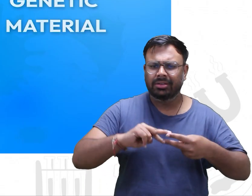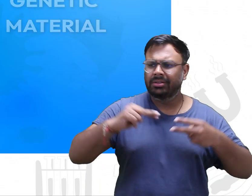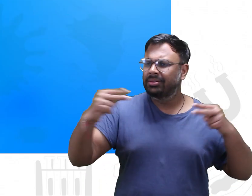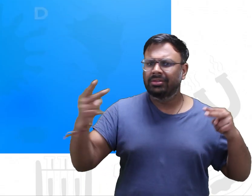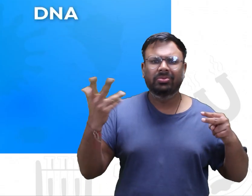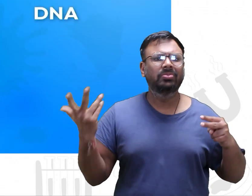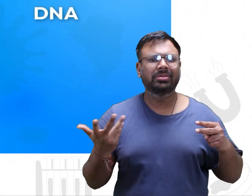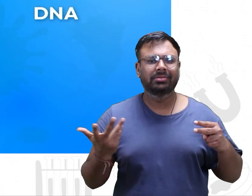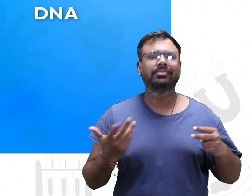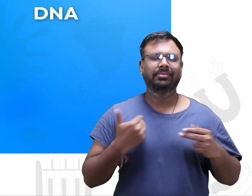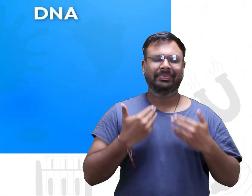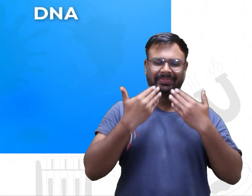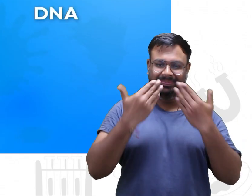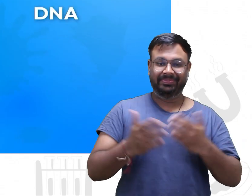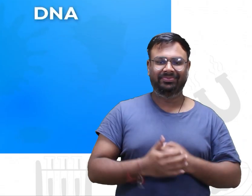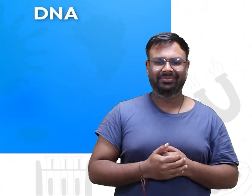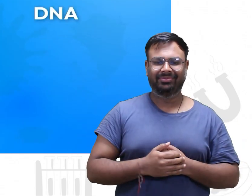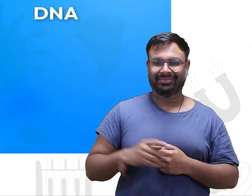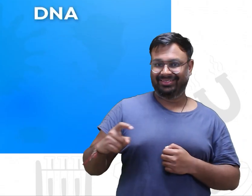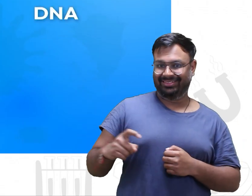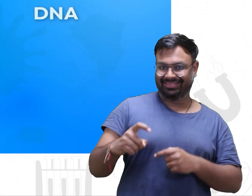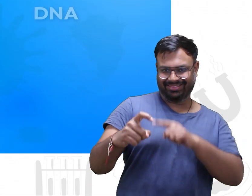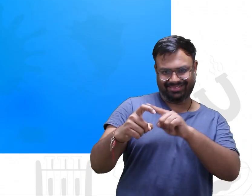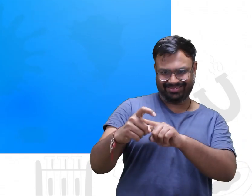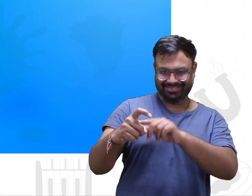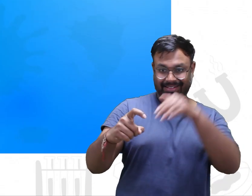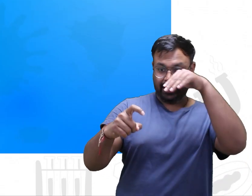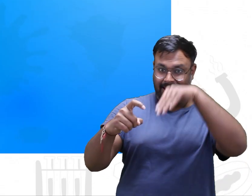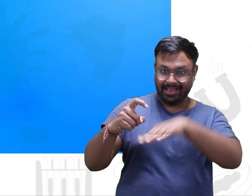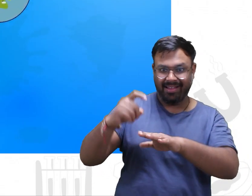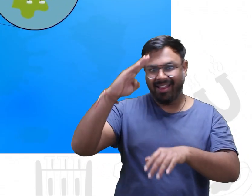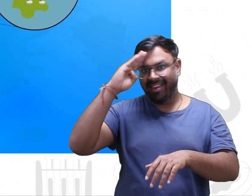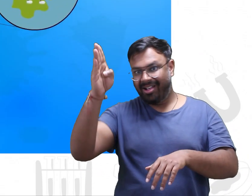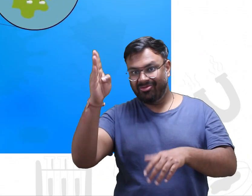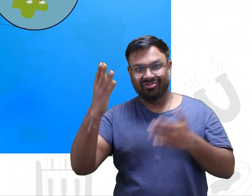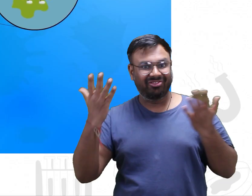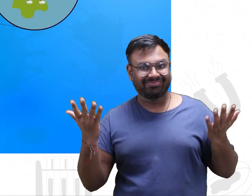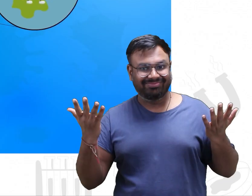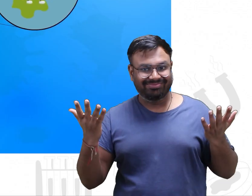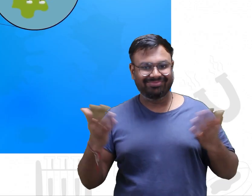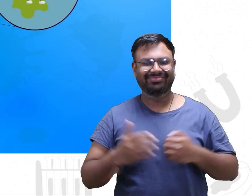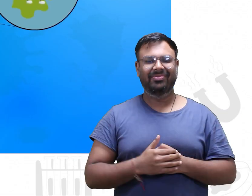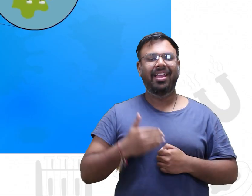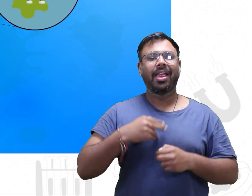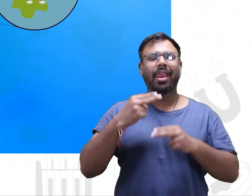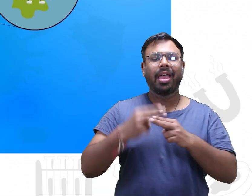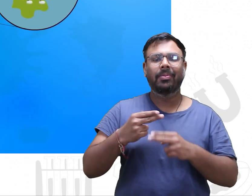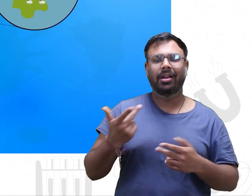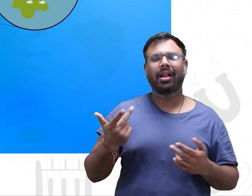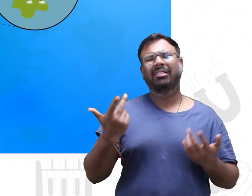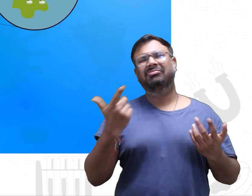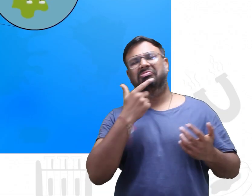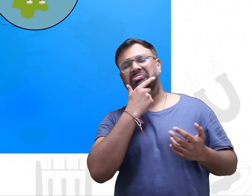its genetic material, that is DNA. Let's say that the colony you grew was one type of bacteria. Now, how will you know what its